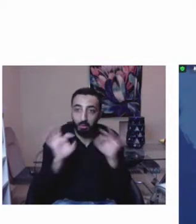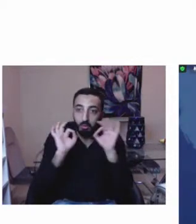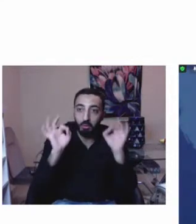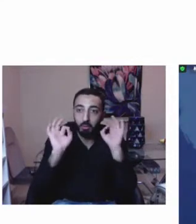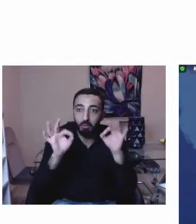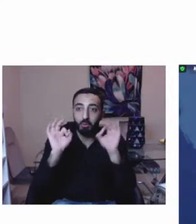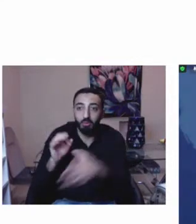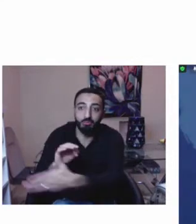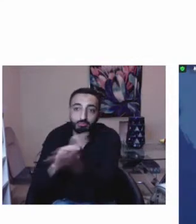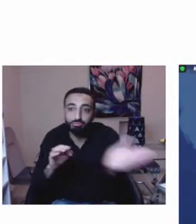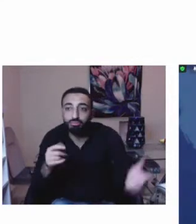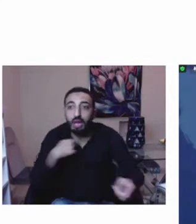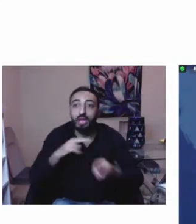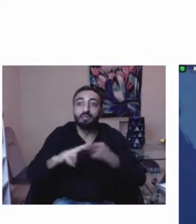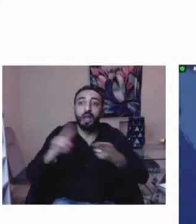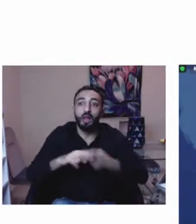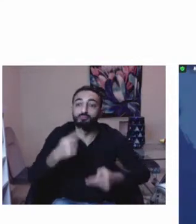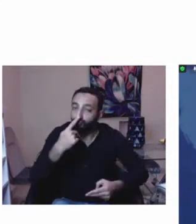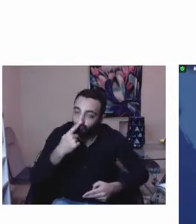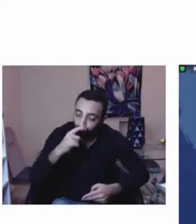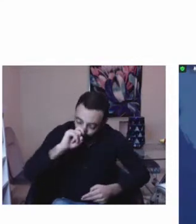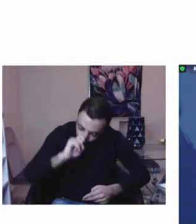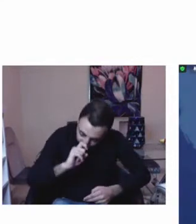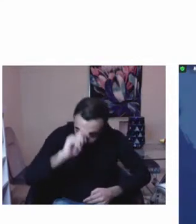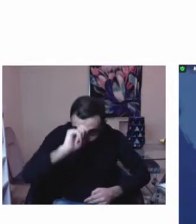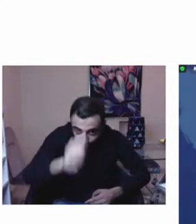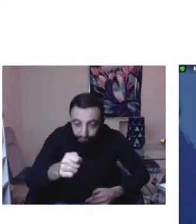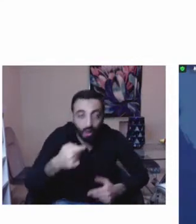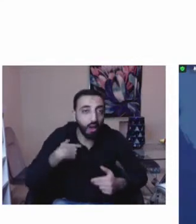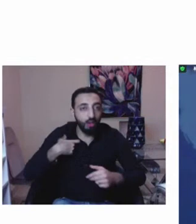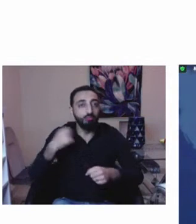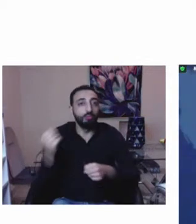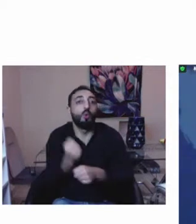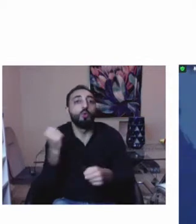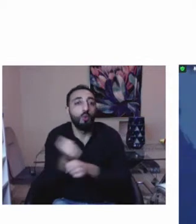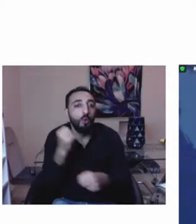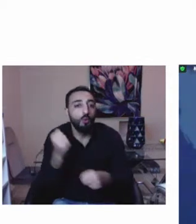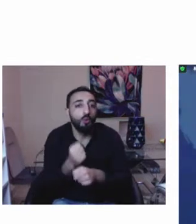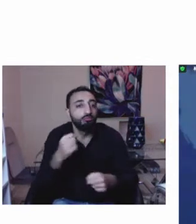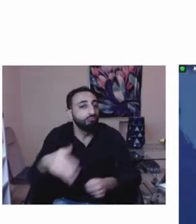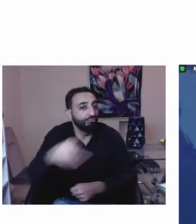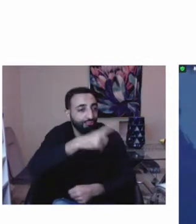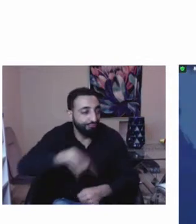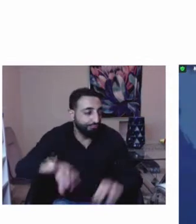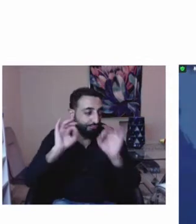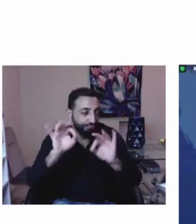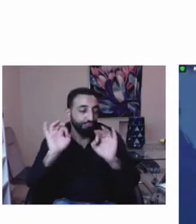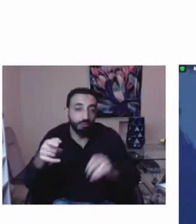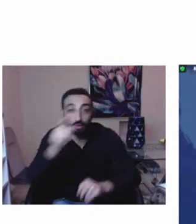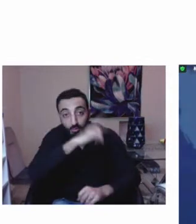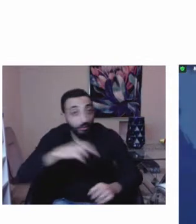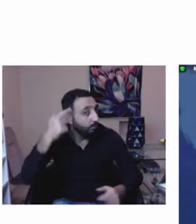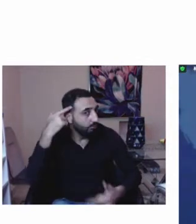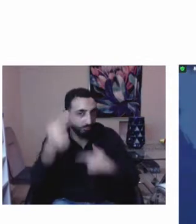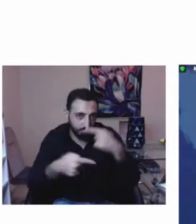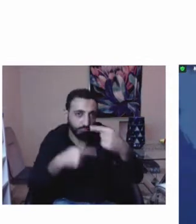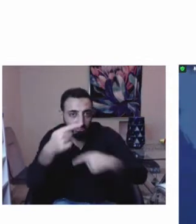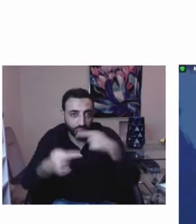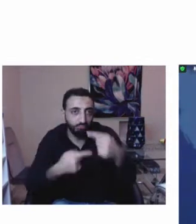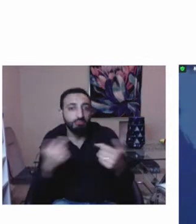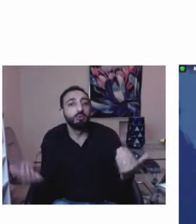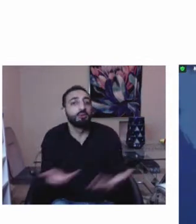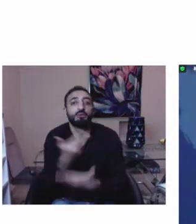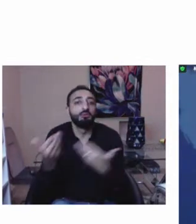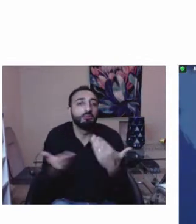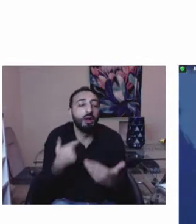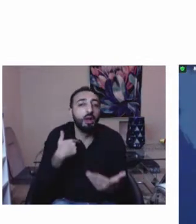of Resolution 2250. And while we had a seat in the Security Council 4 years ago, another